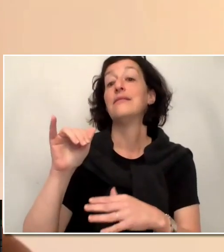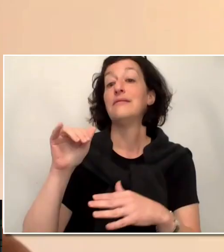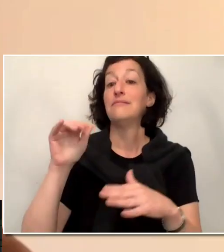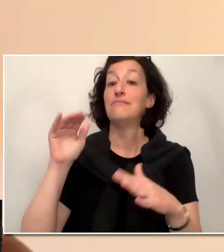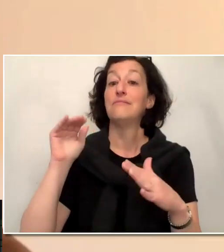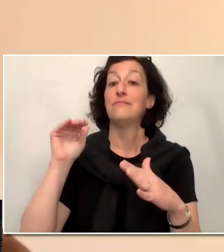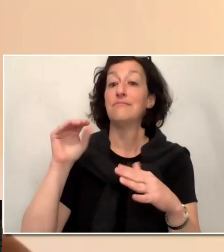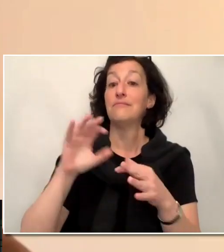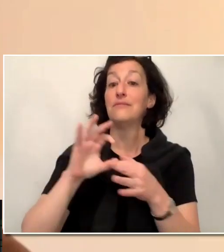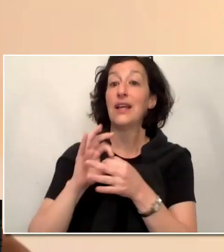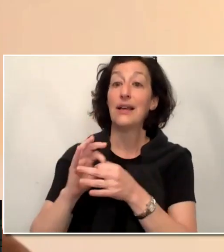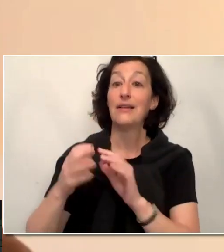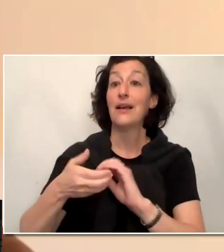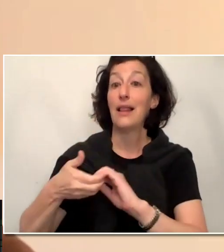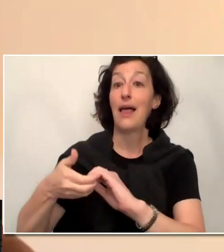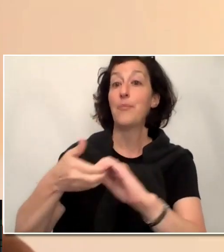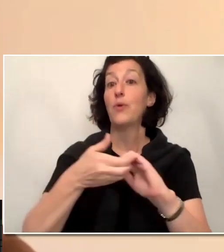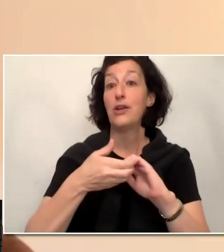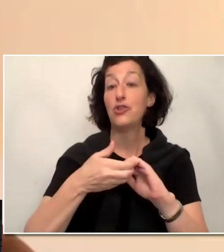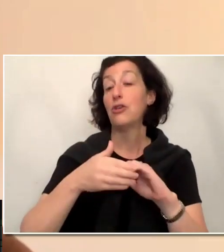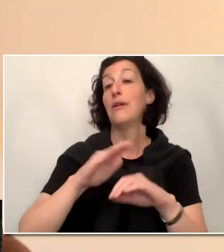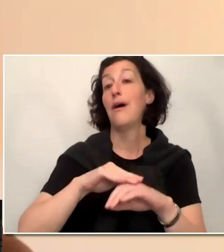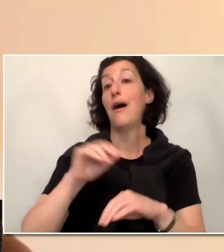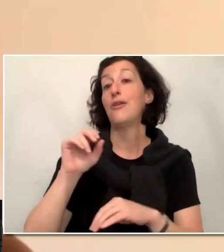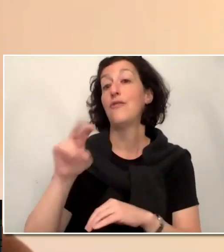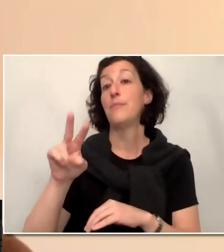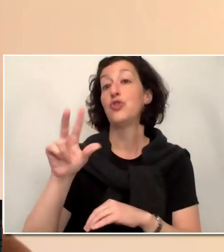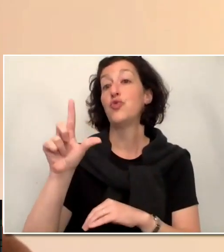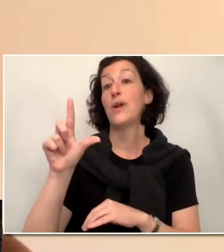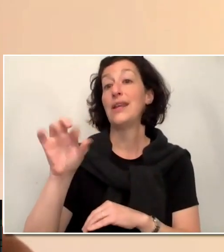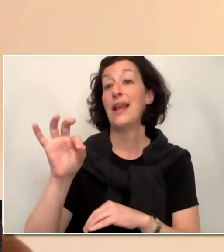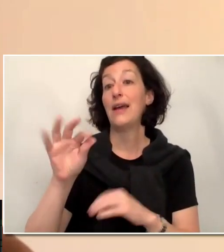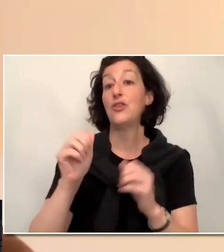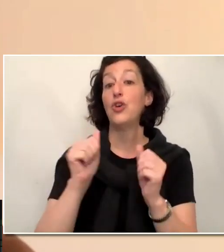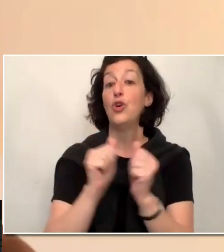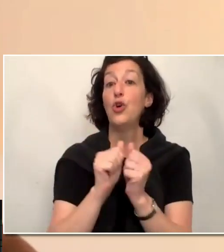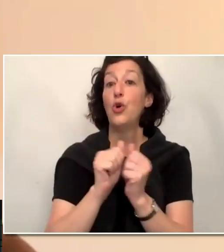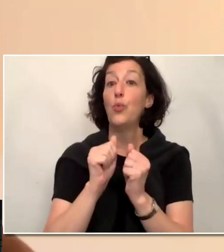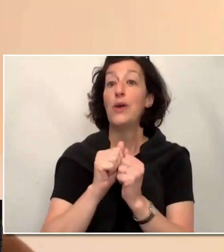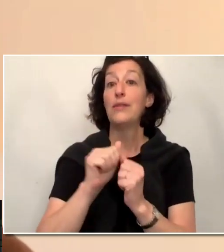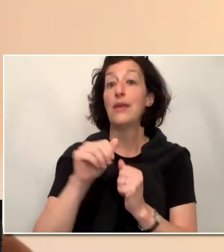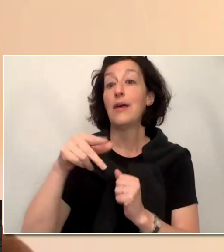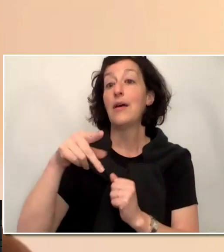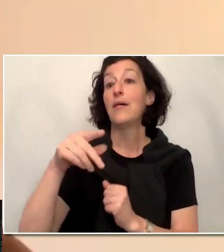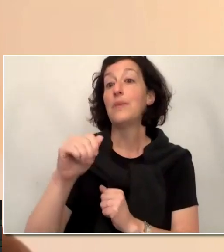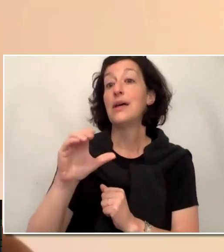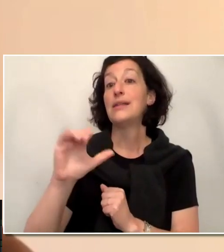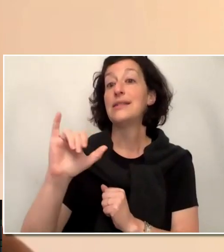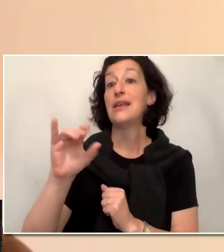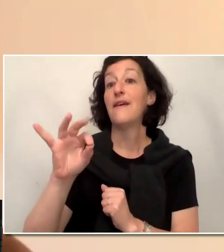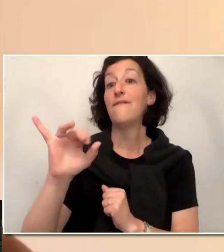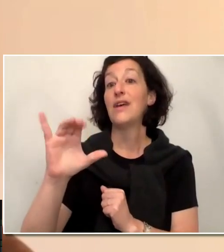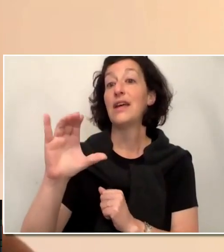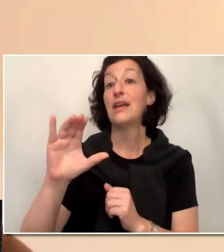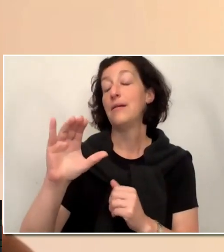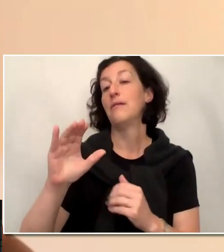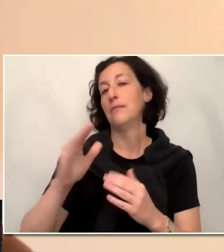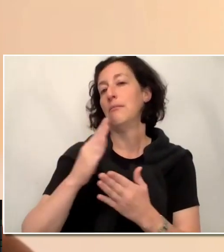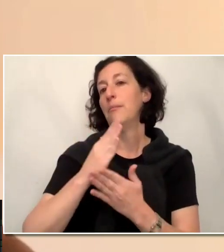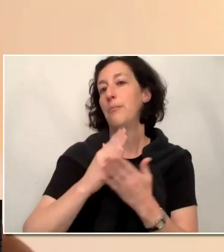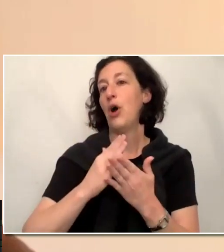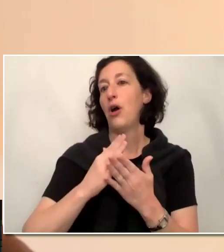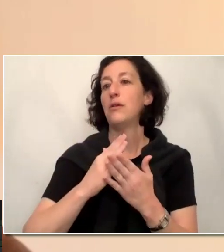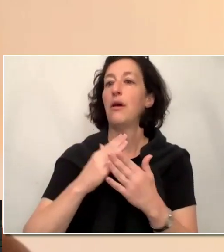a collaboration with the Pacific chapter of the Internet Society and the Pacific Development